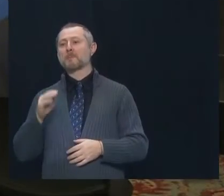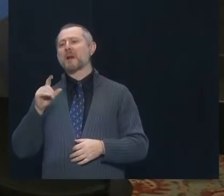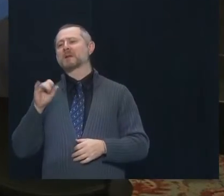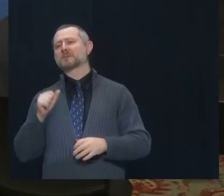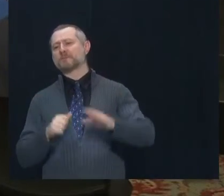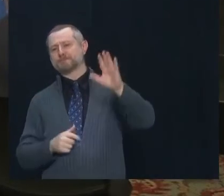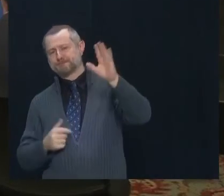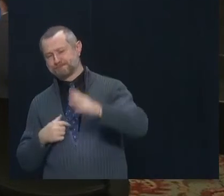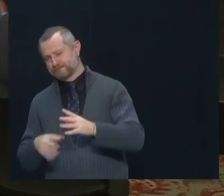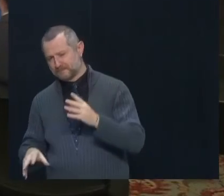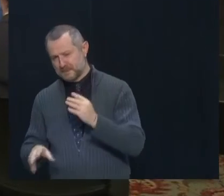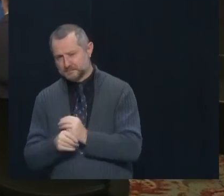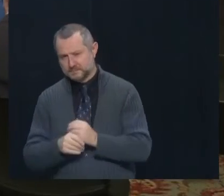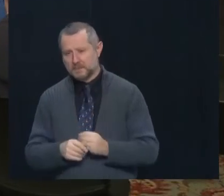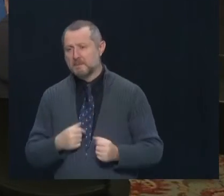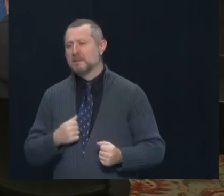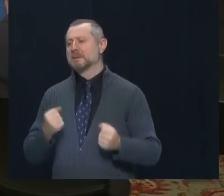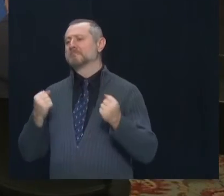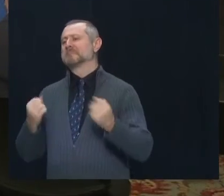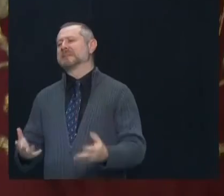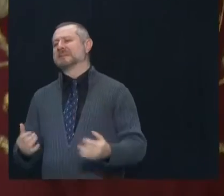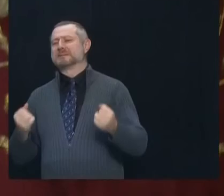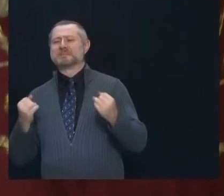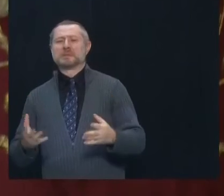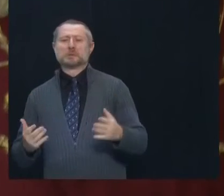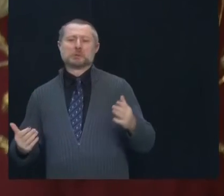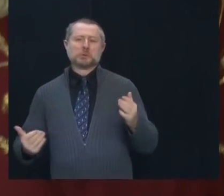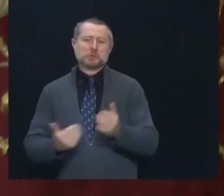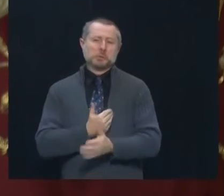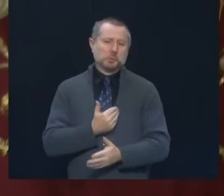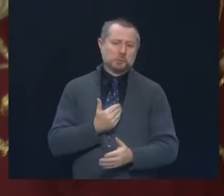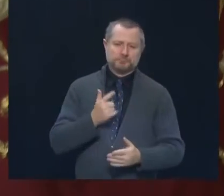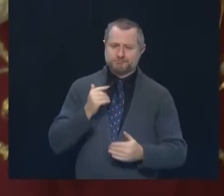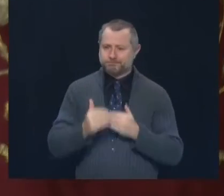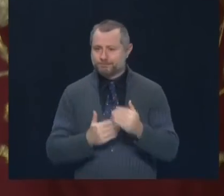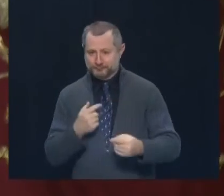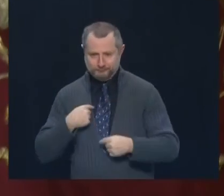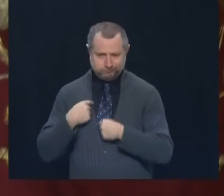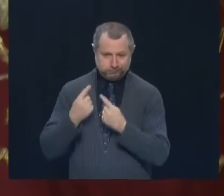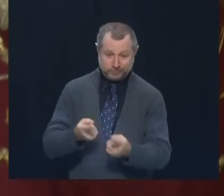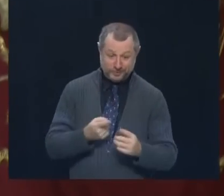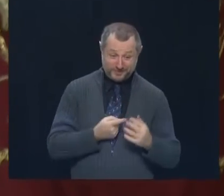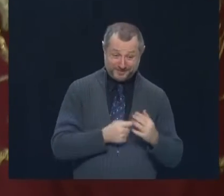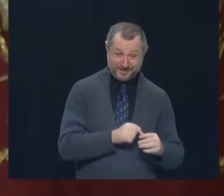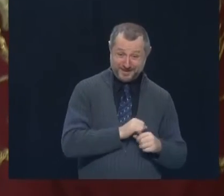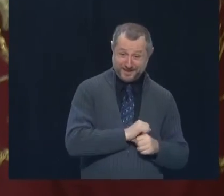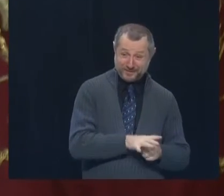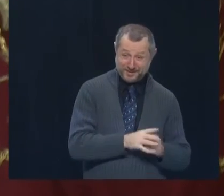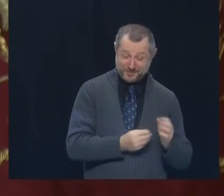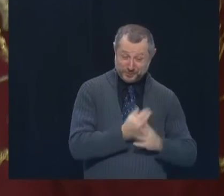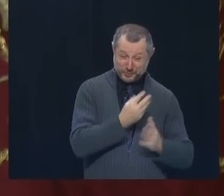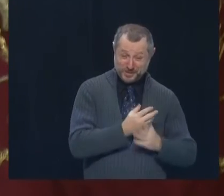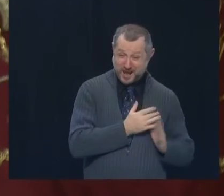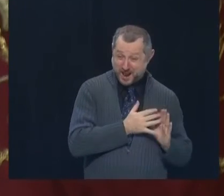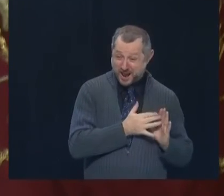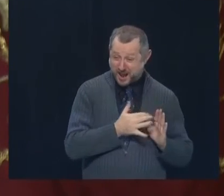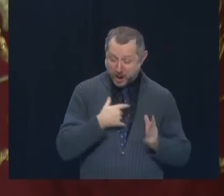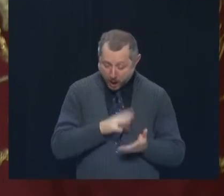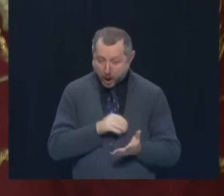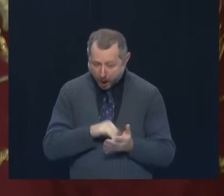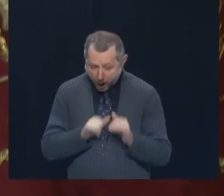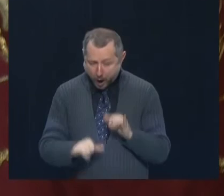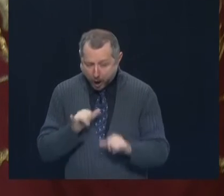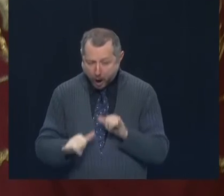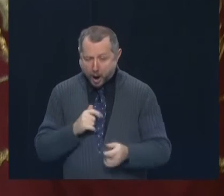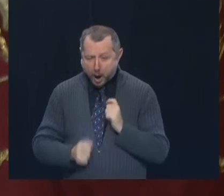been many, many steps that we've taken since the spring when the pandemic first began, and lessons learned that we've made to try to make nursing homes even